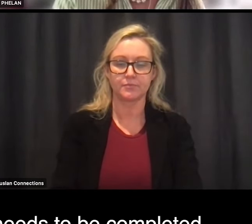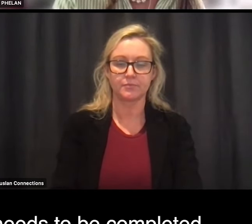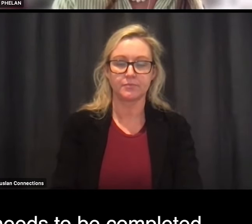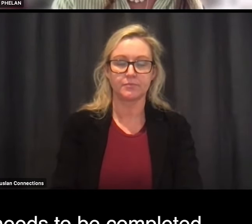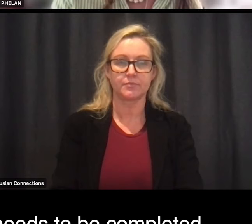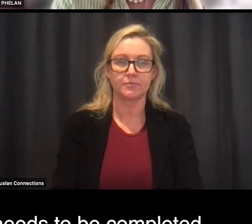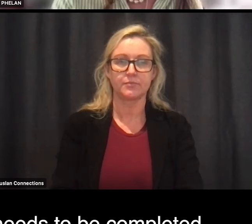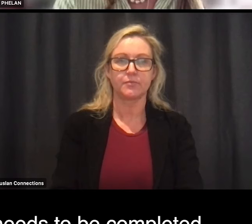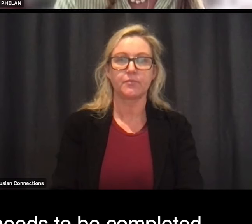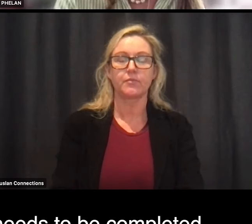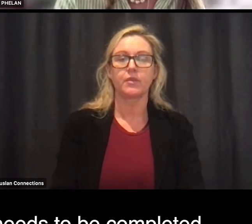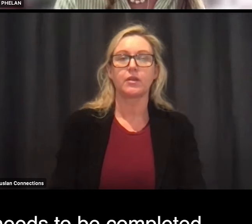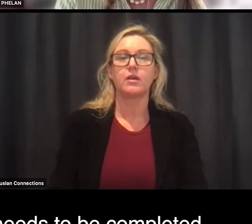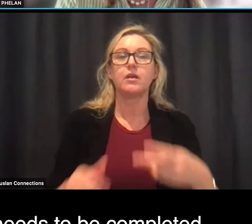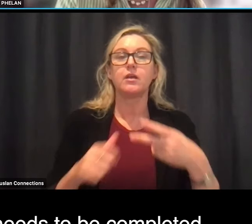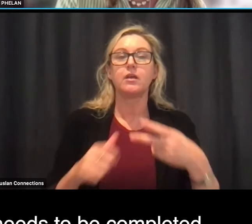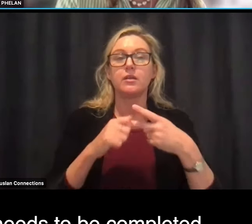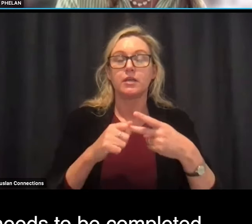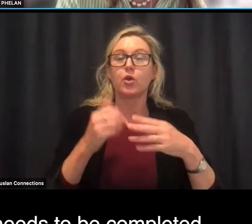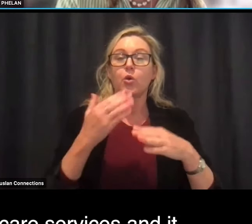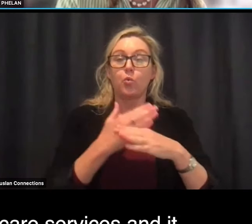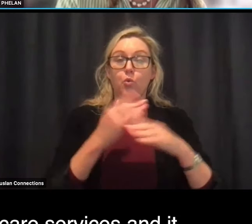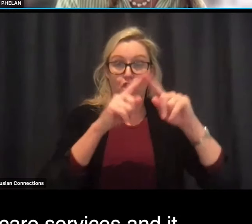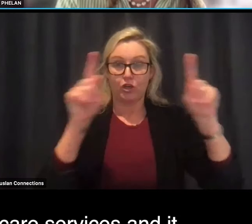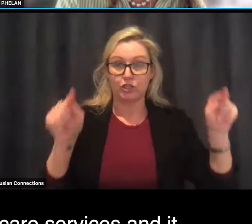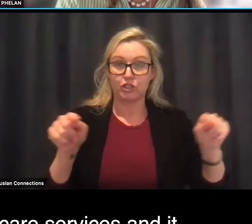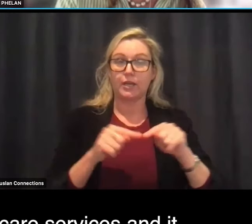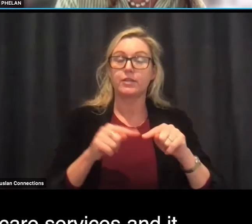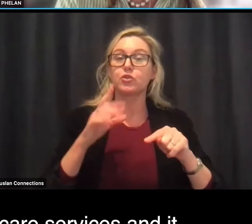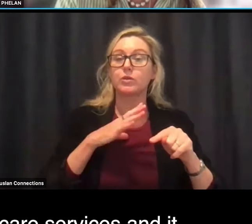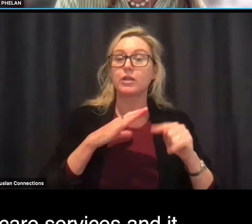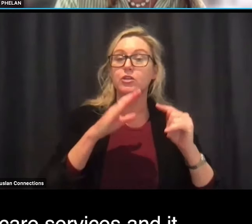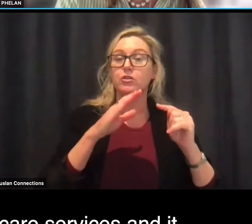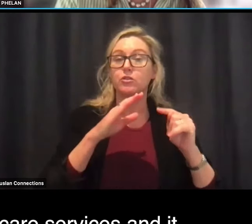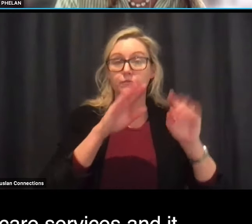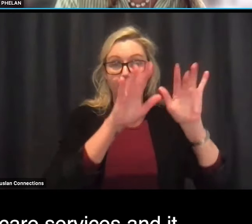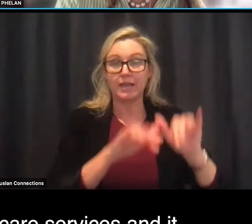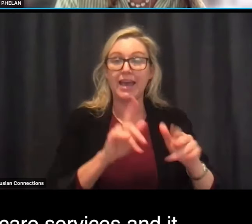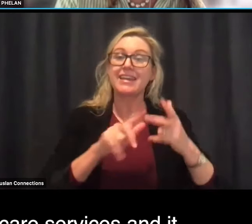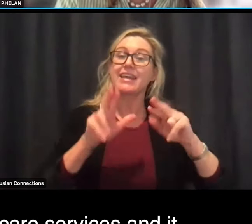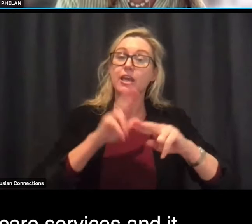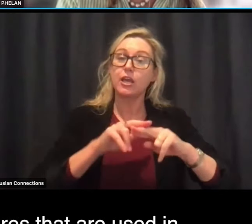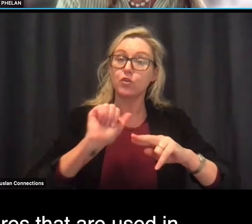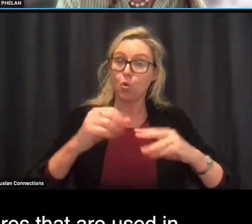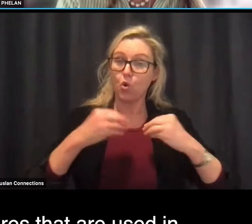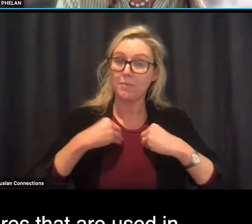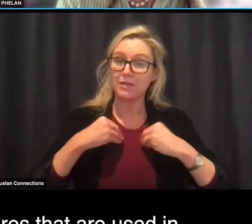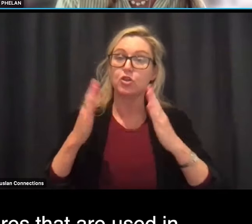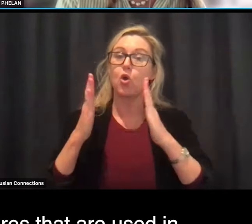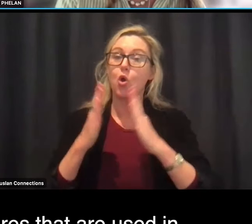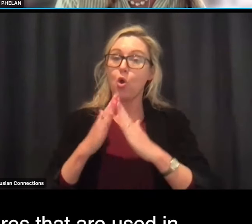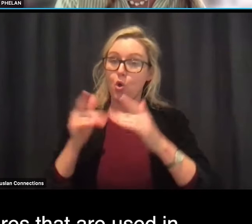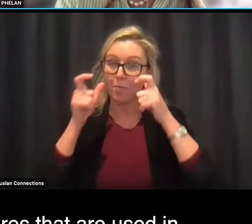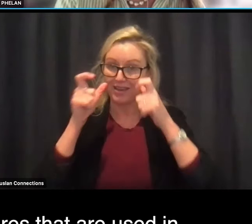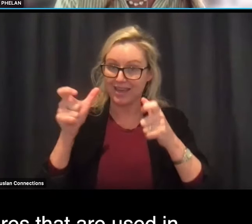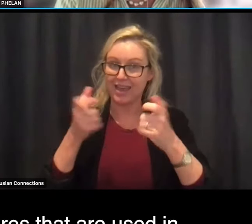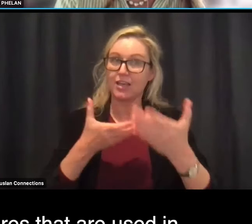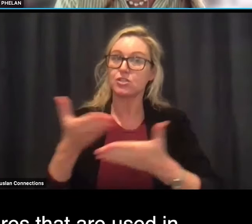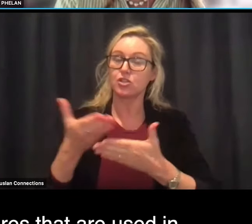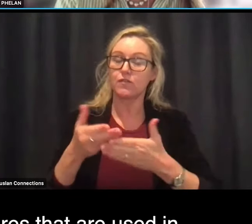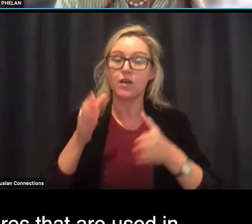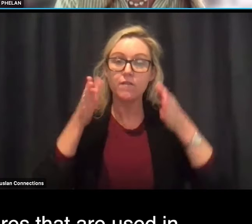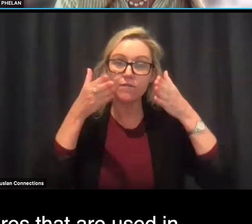There's a second worksheet that needs to be completed by providers who deliver home care services, and it focuses on the